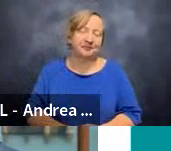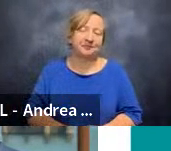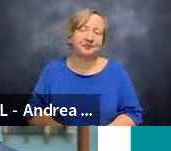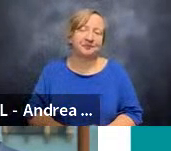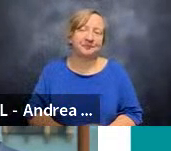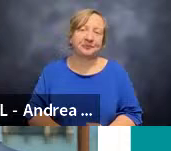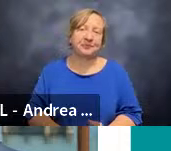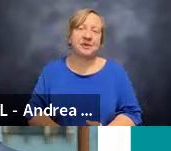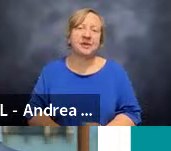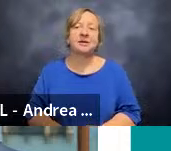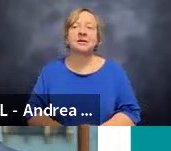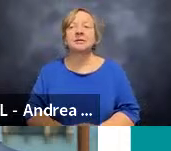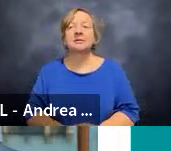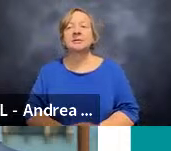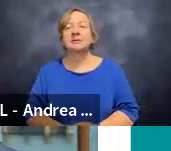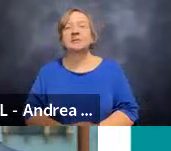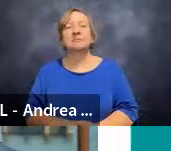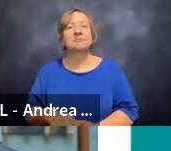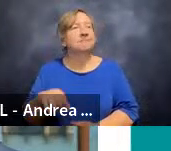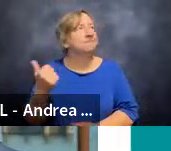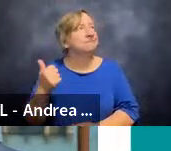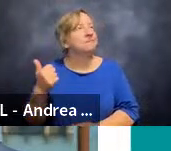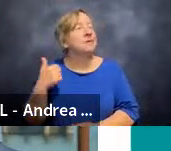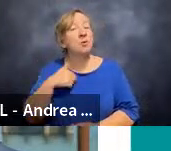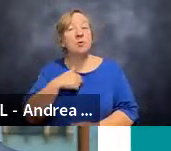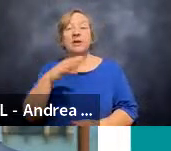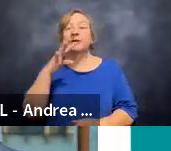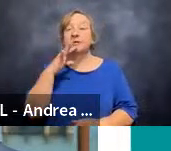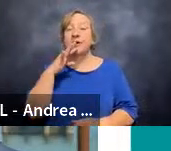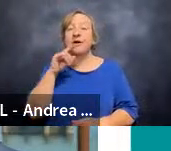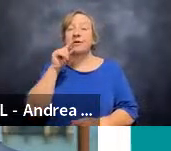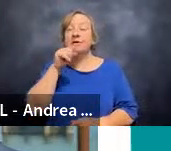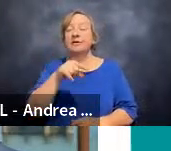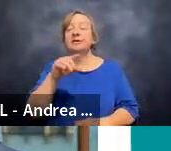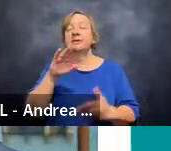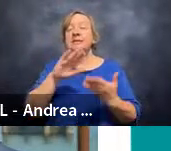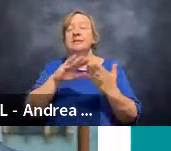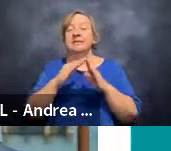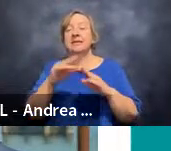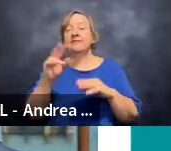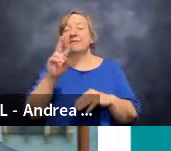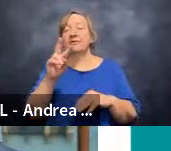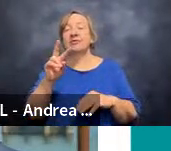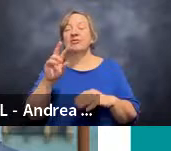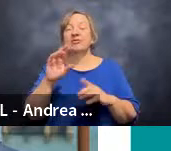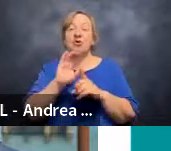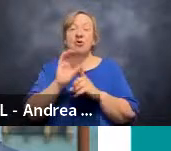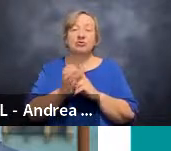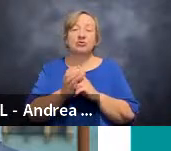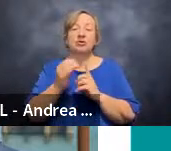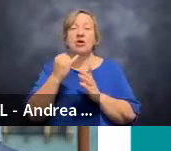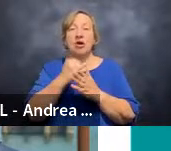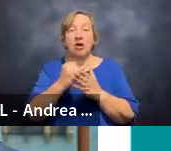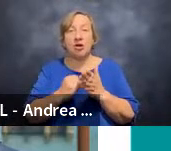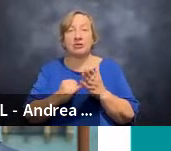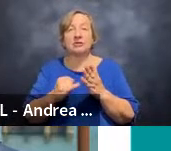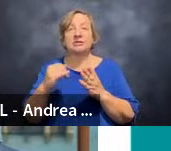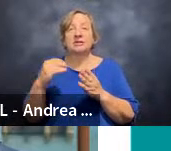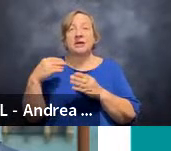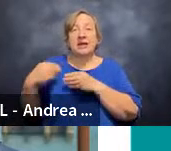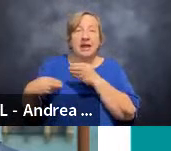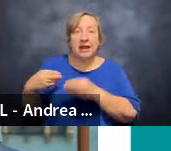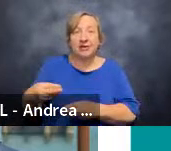also spoke at the City of Vancouver's Cultural Arts and Heritage Commission, as well as their